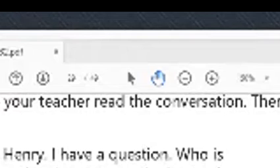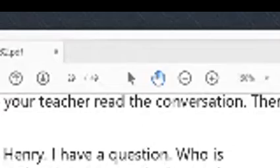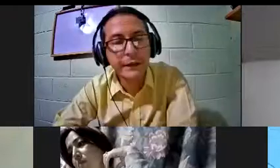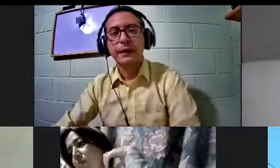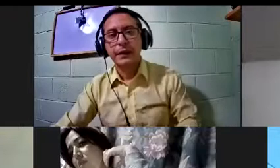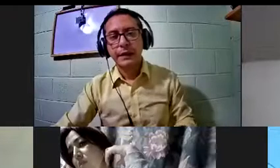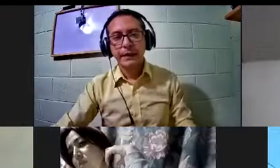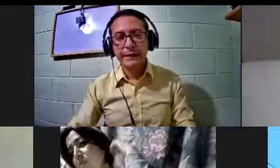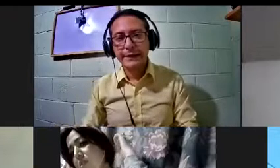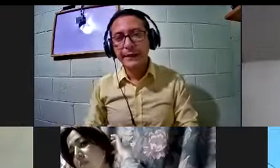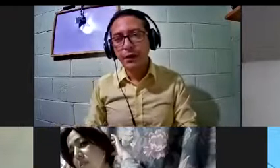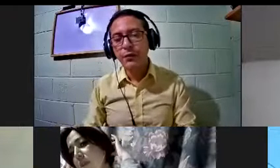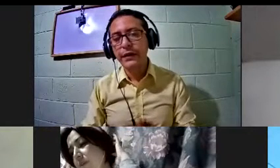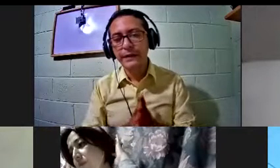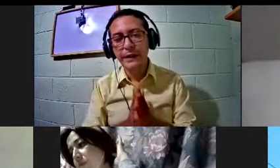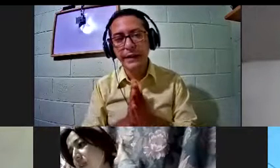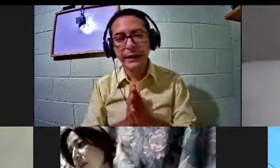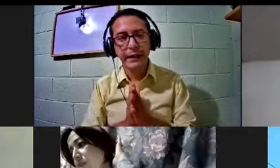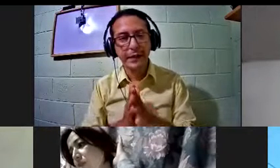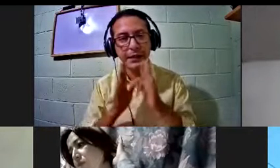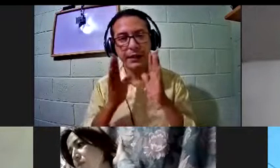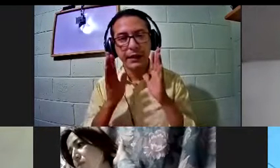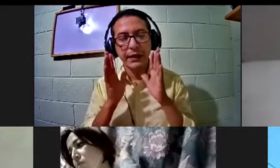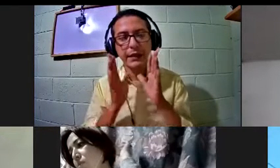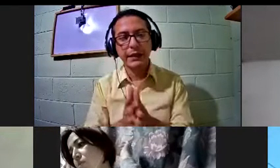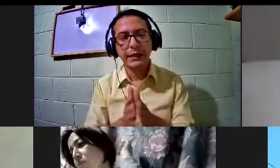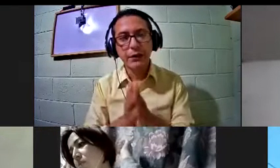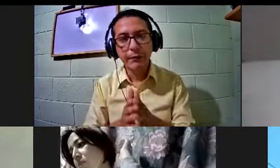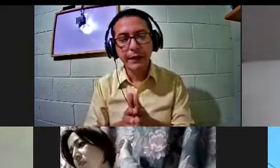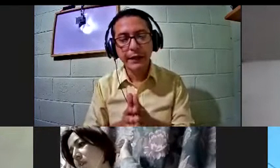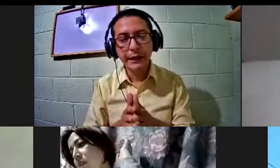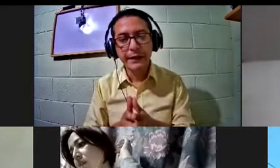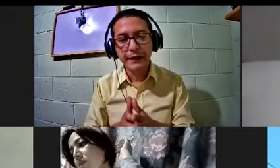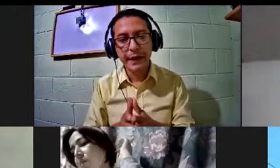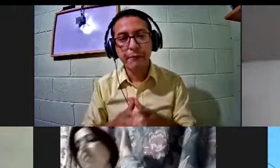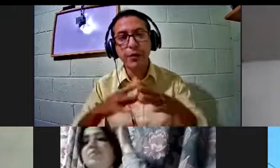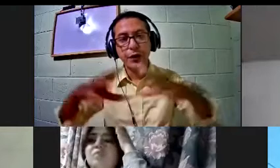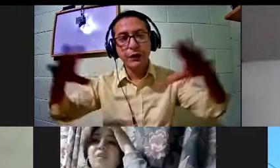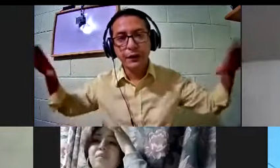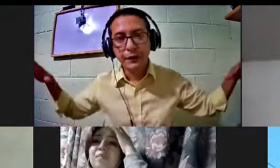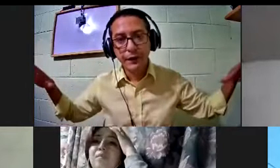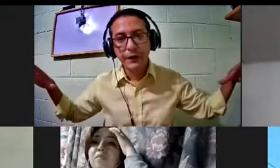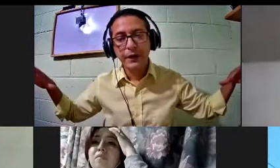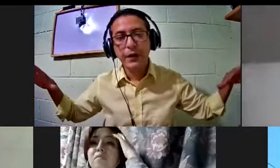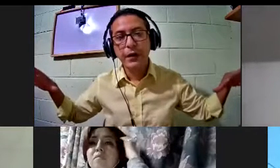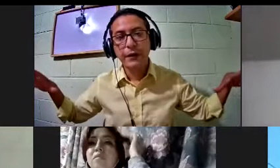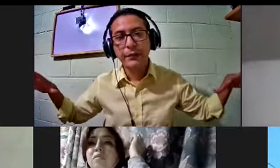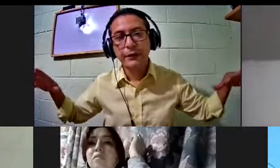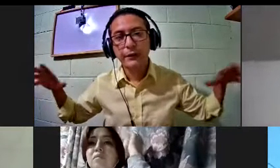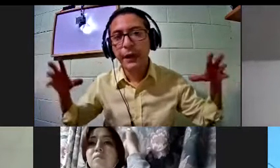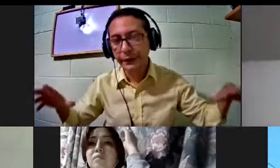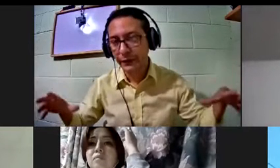CEO. CEO is like, imagine that in a company, there's a board